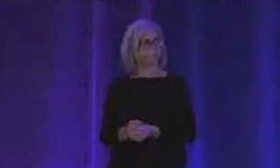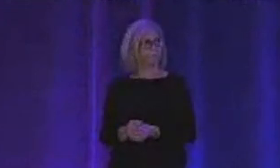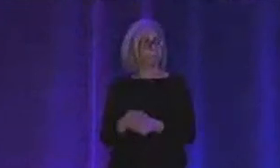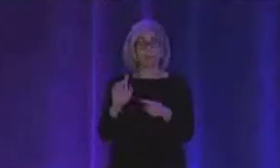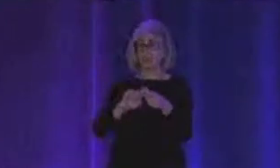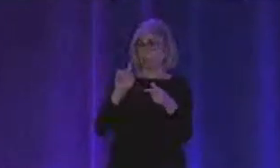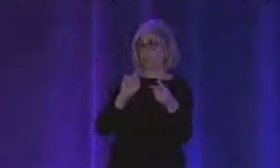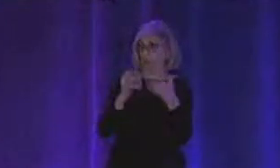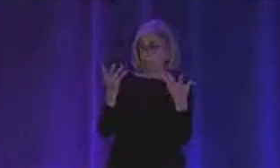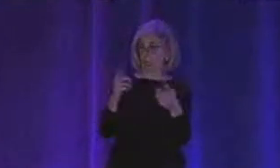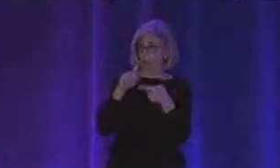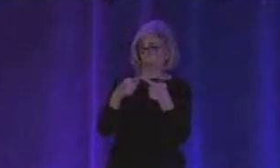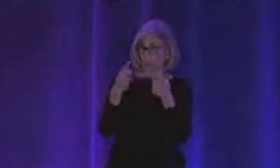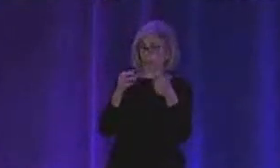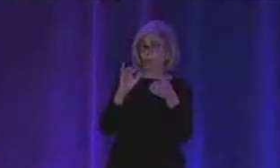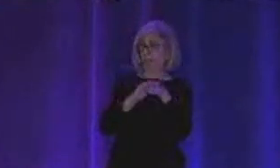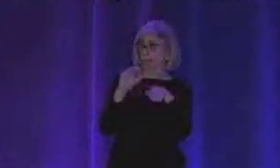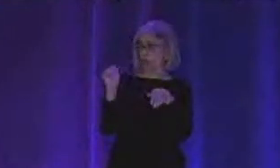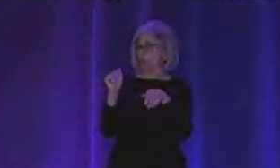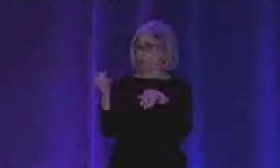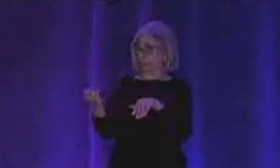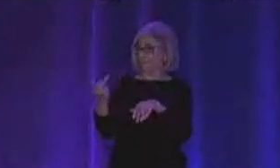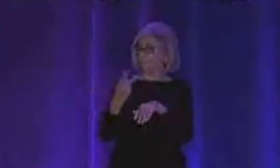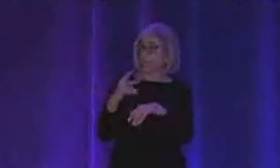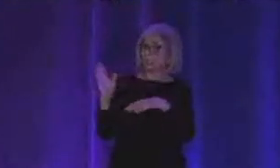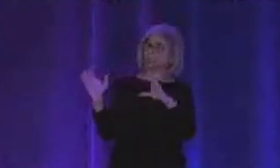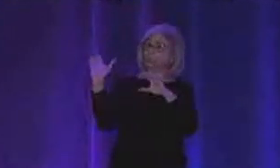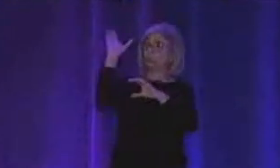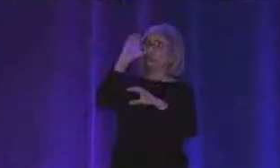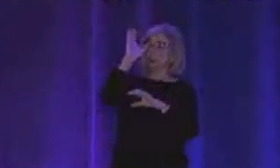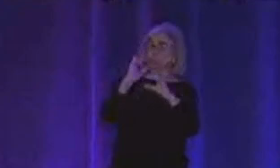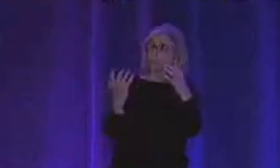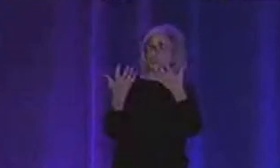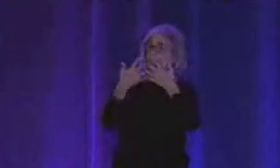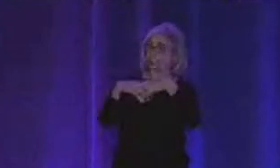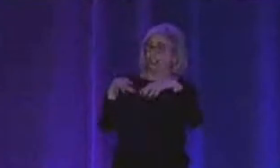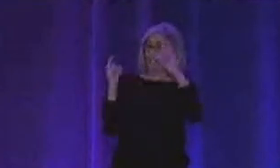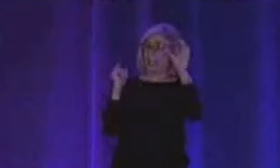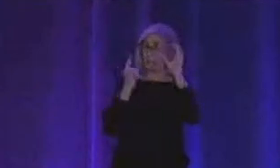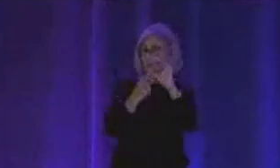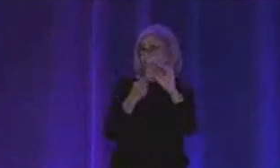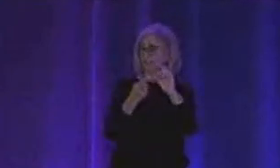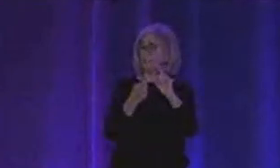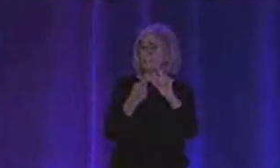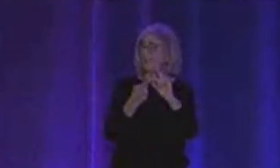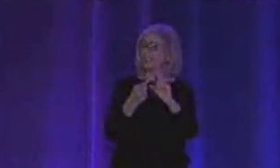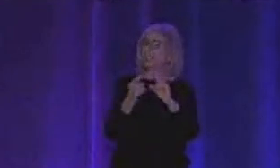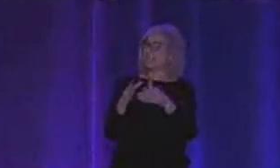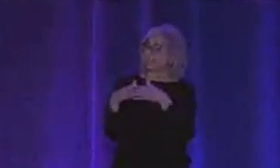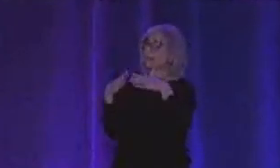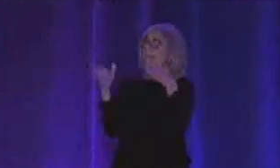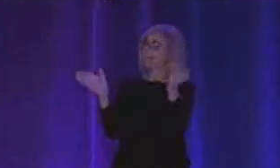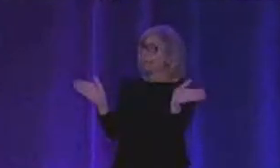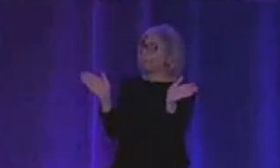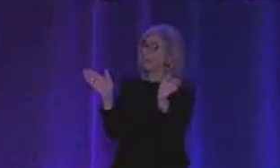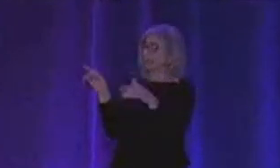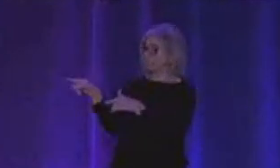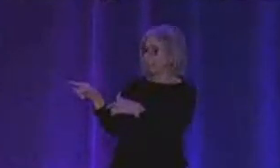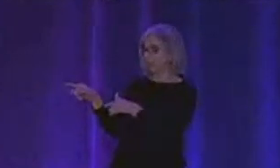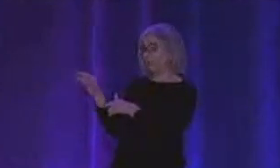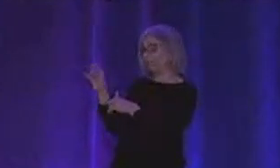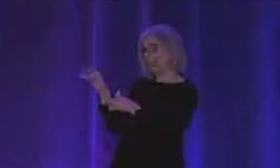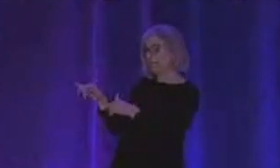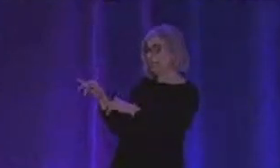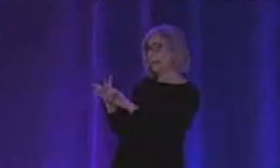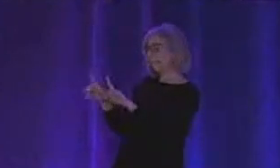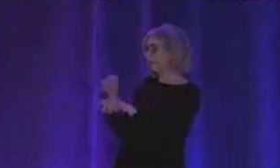And then once you do that call, it returns an assertion object. And it is also a public key credential object,